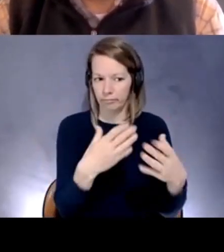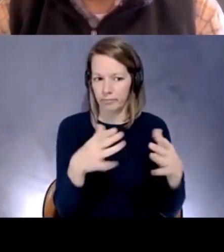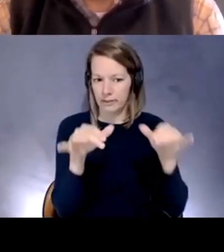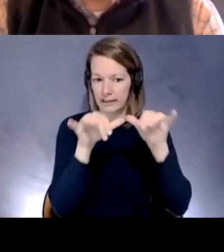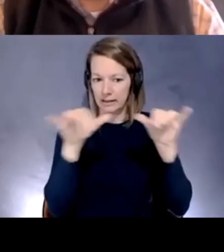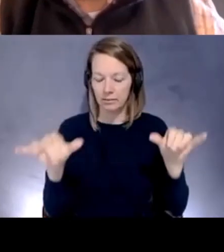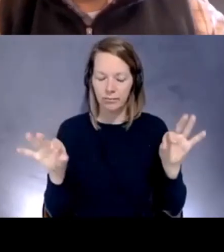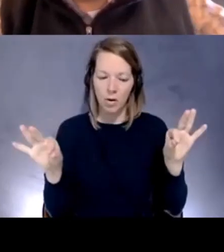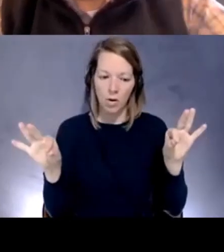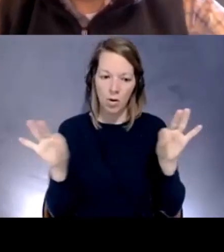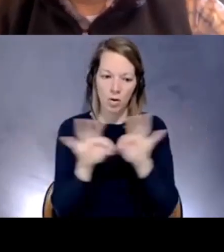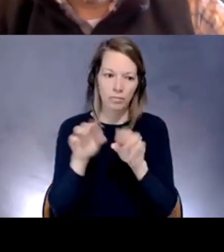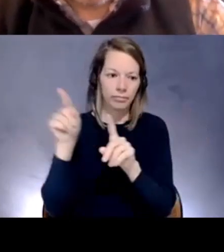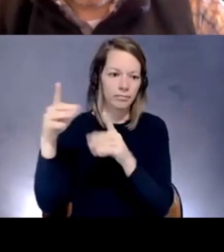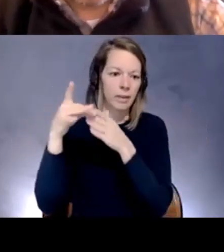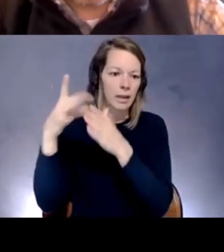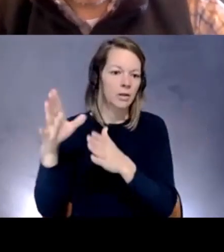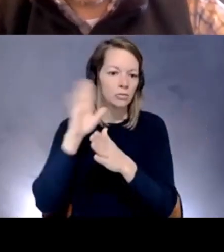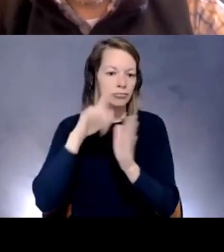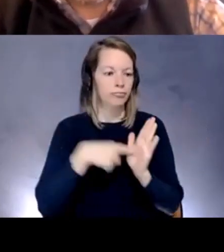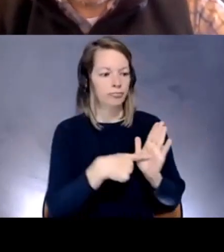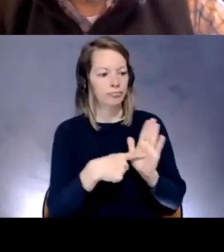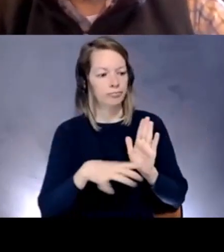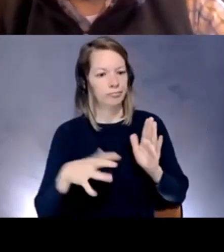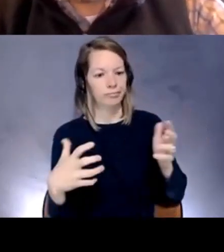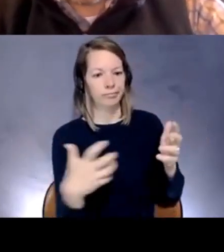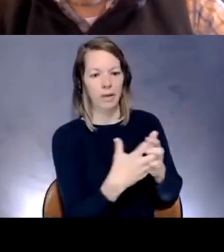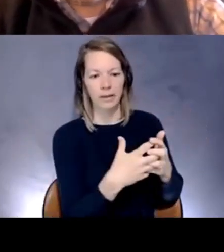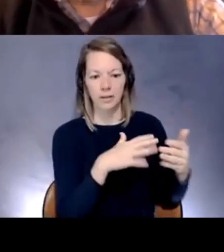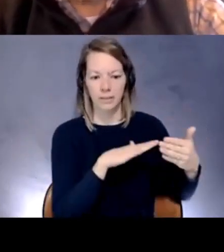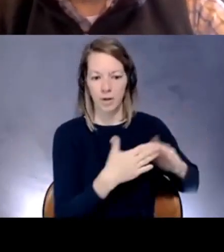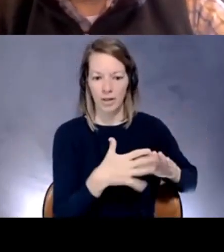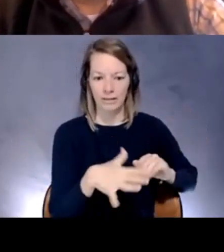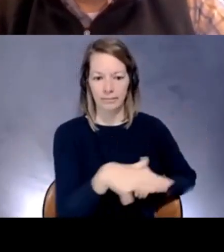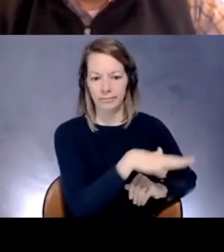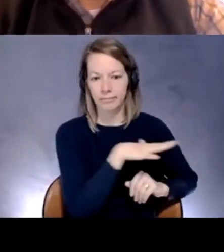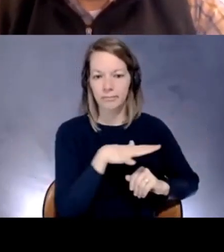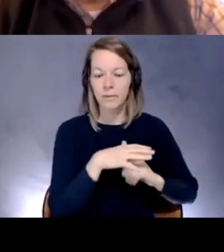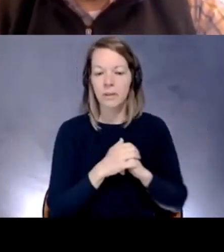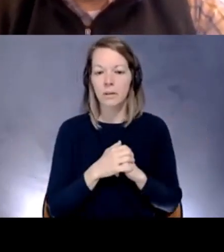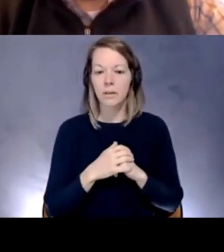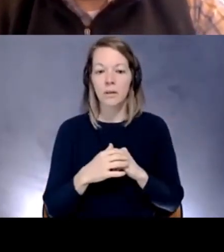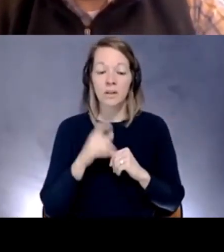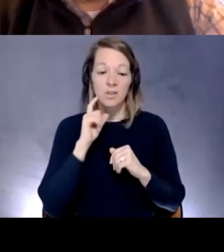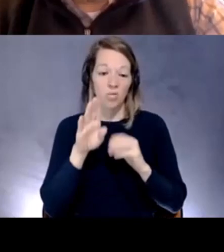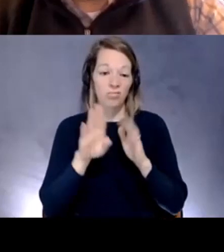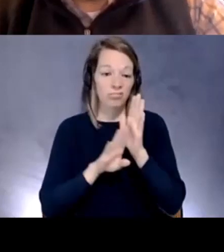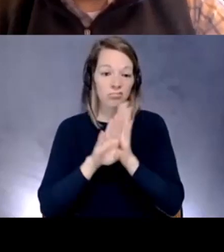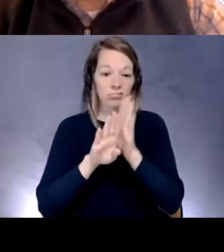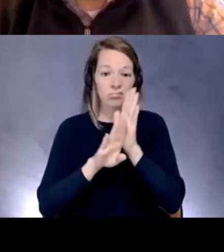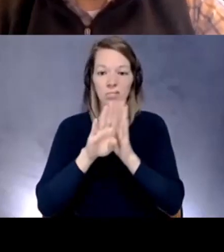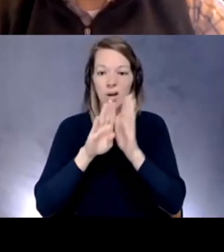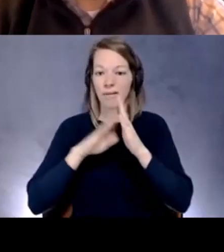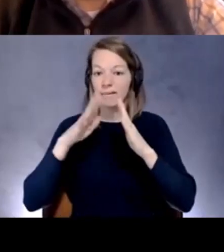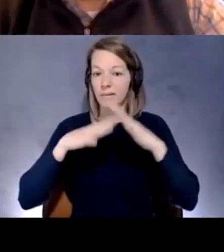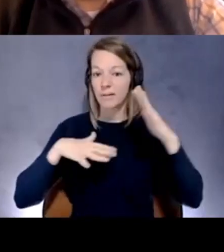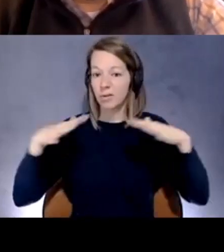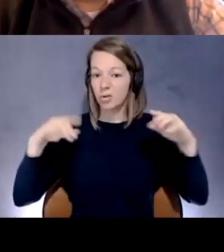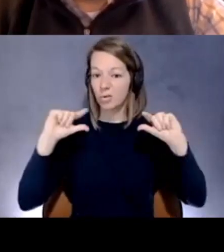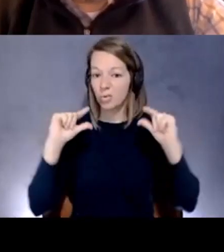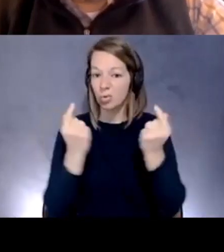that those leaders reflect the communities that they're serving. So we're working on the development of a diverse group